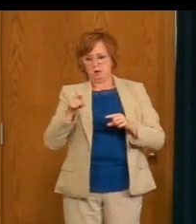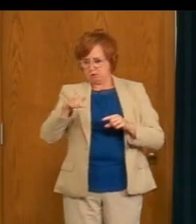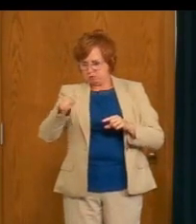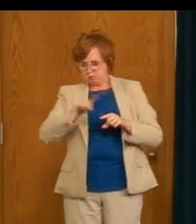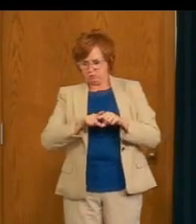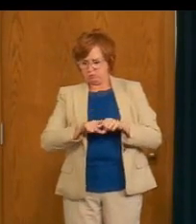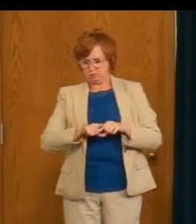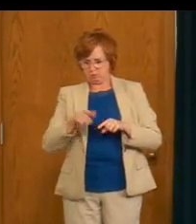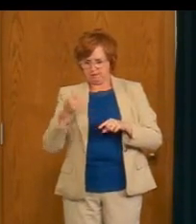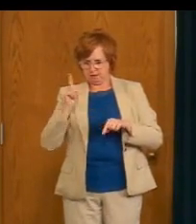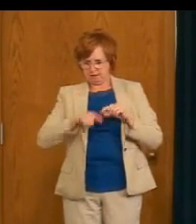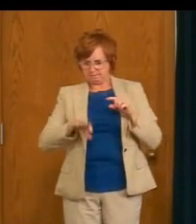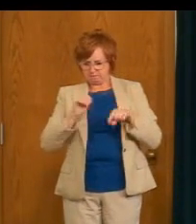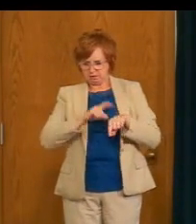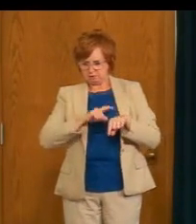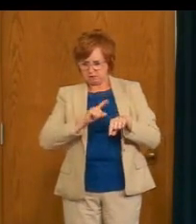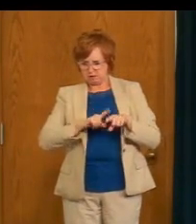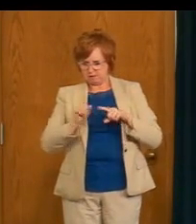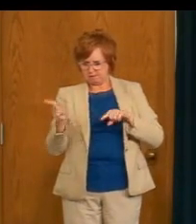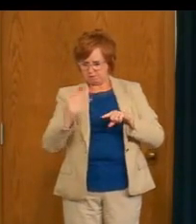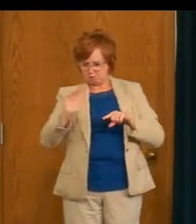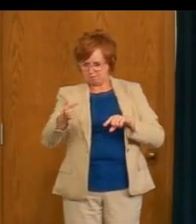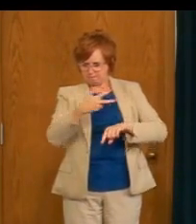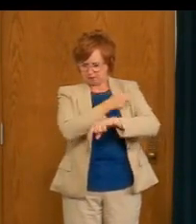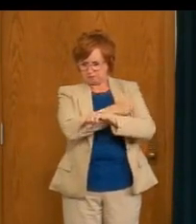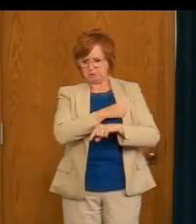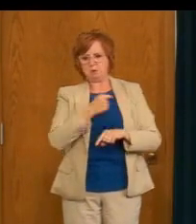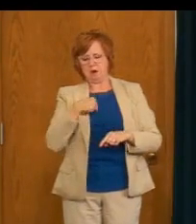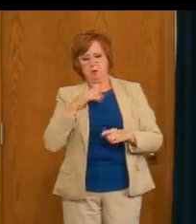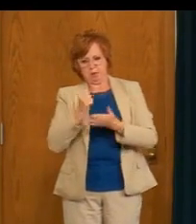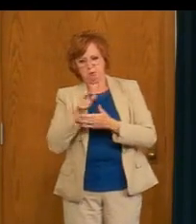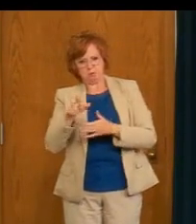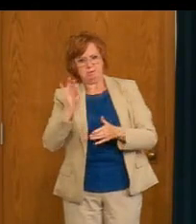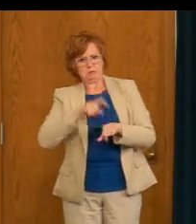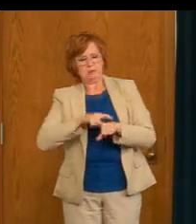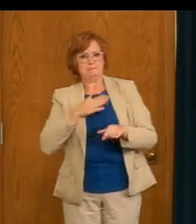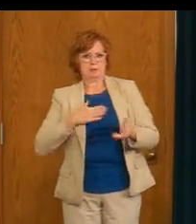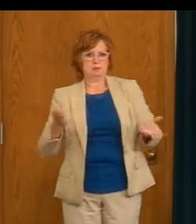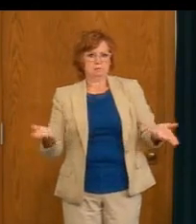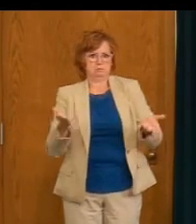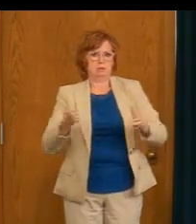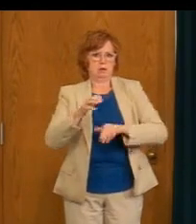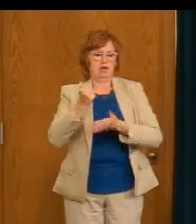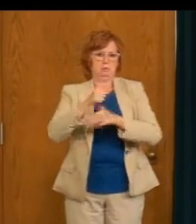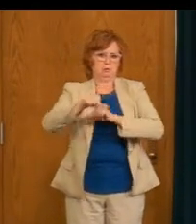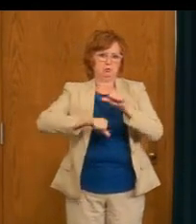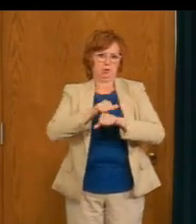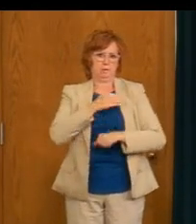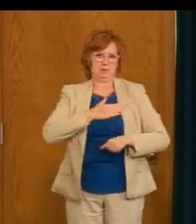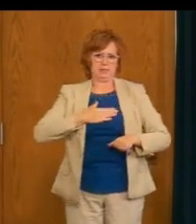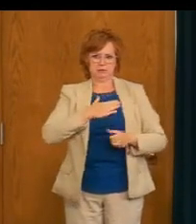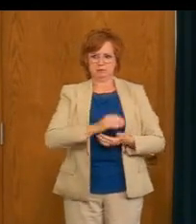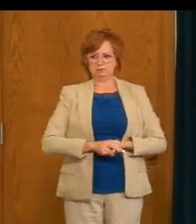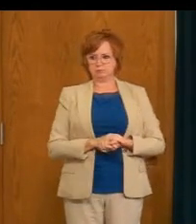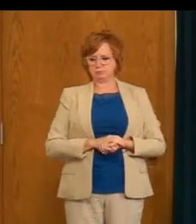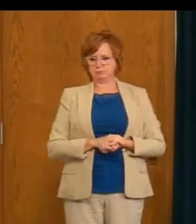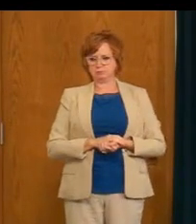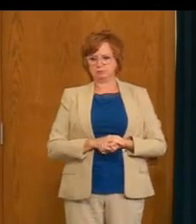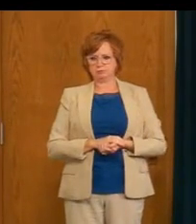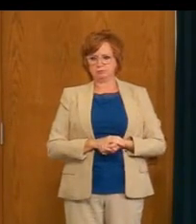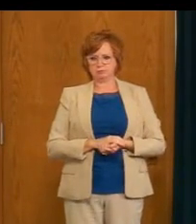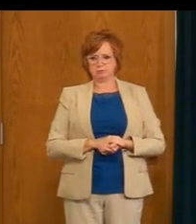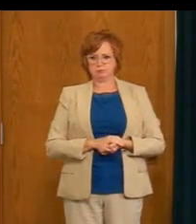able to find the time to complete their vaccinations, to either start or complete their vaccinations. And as we look at vaccine